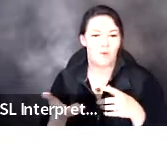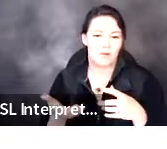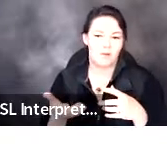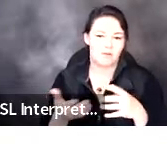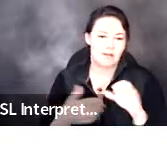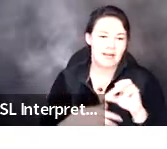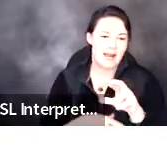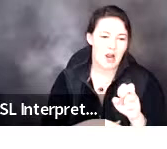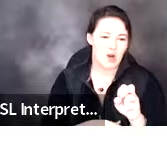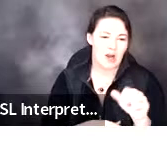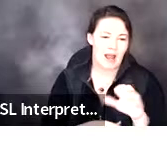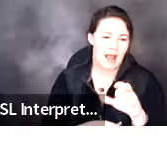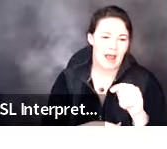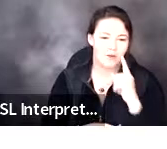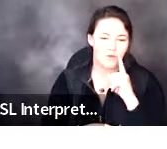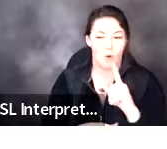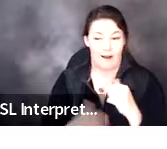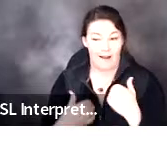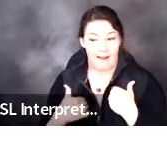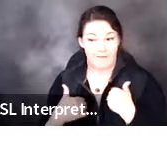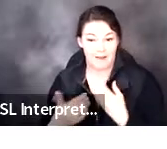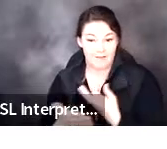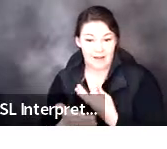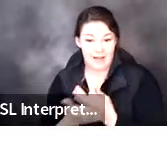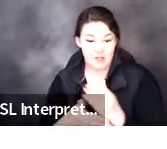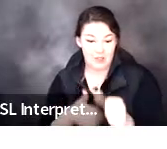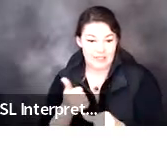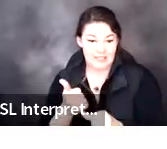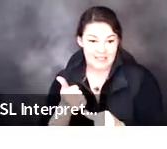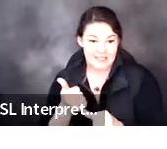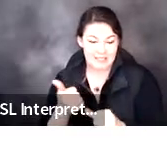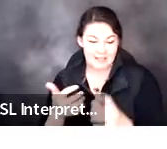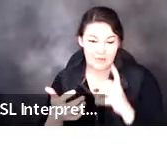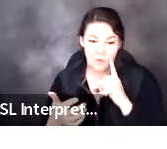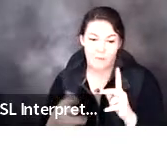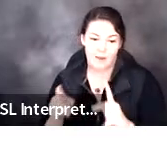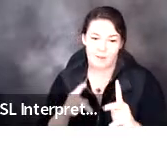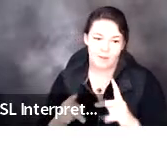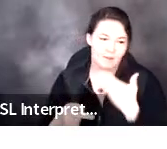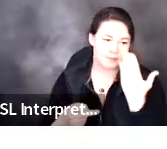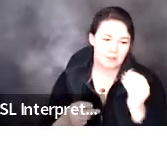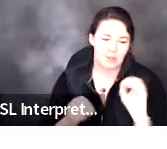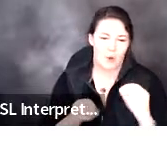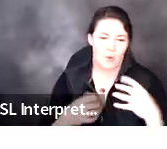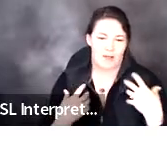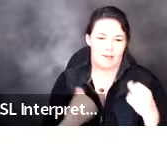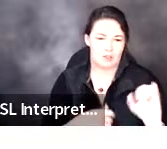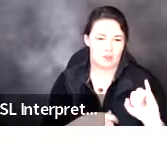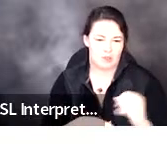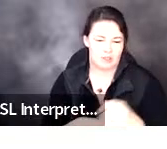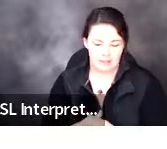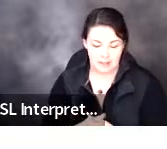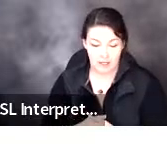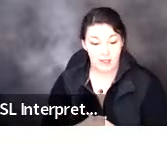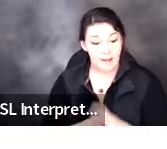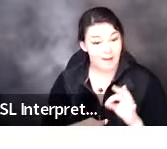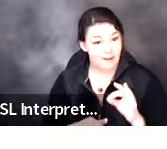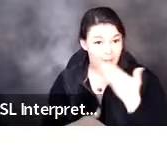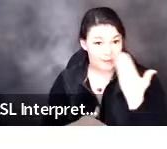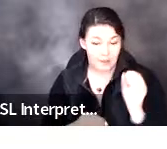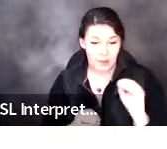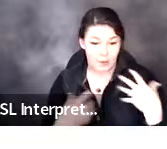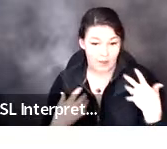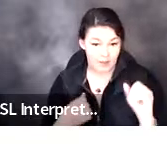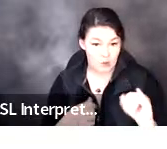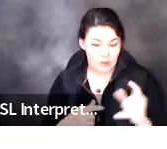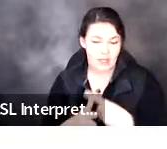have financial assistance for those that do not have insurance. And so if you do not have insurance, I